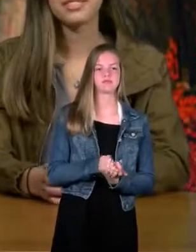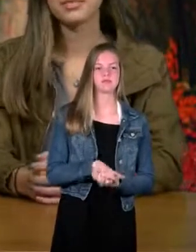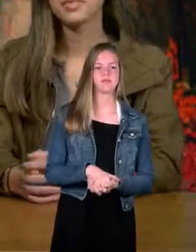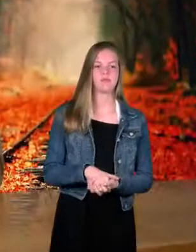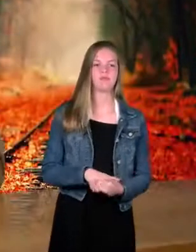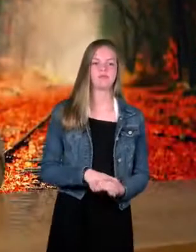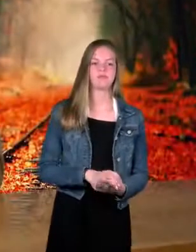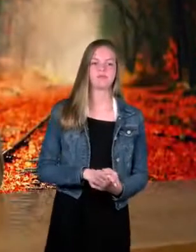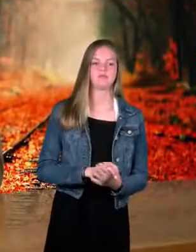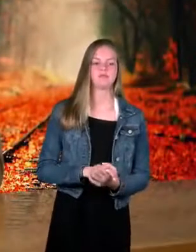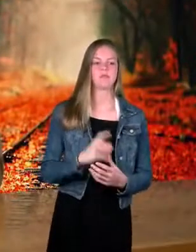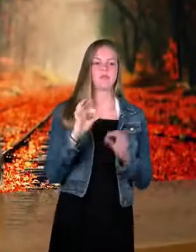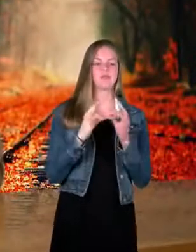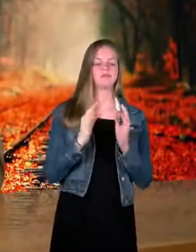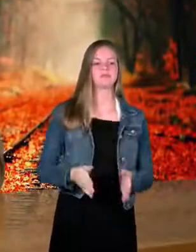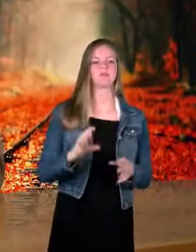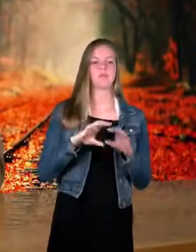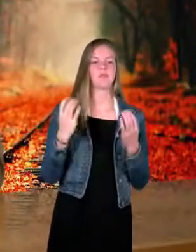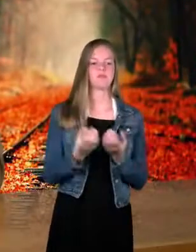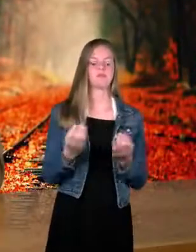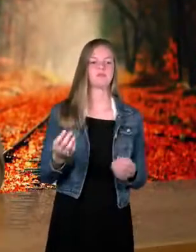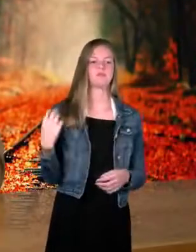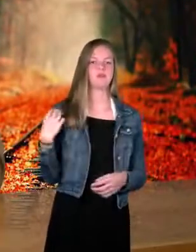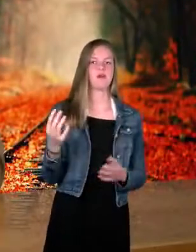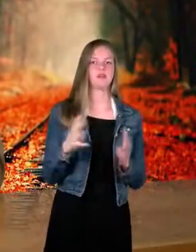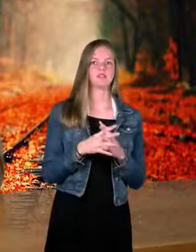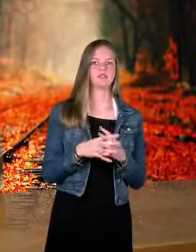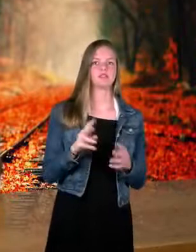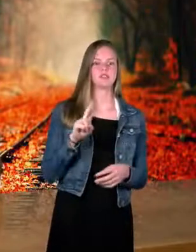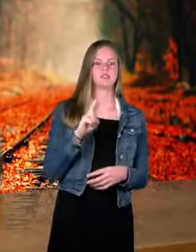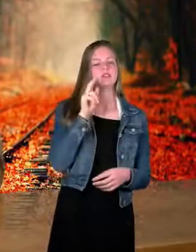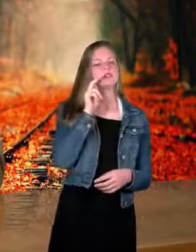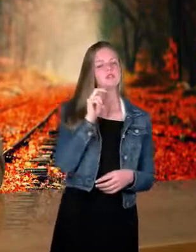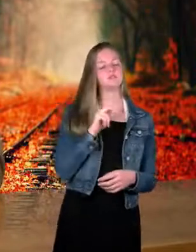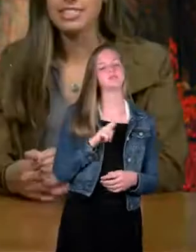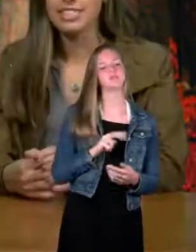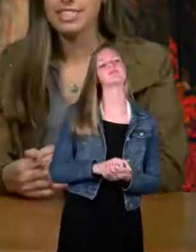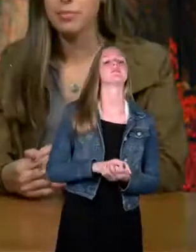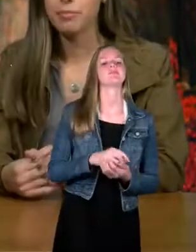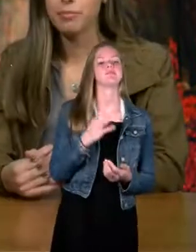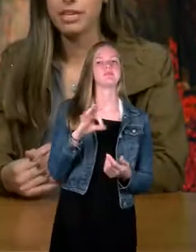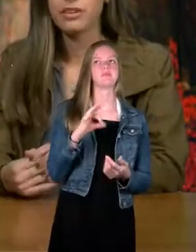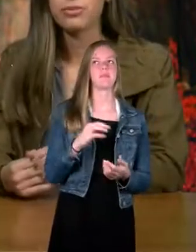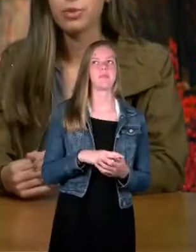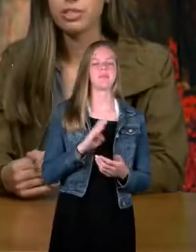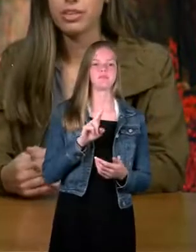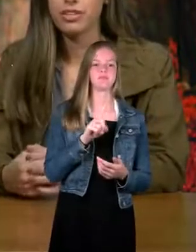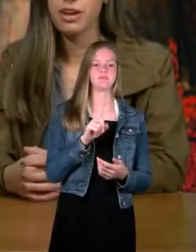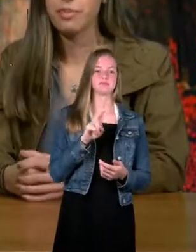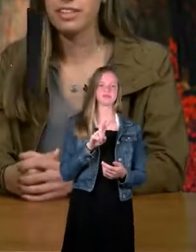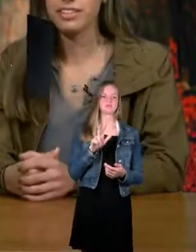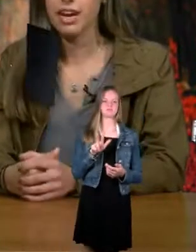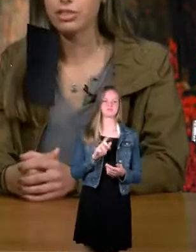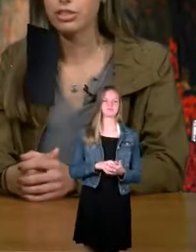Moses. The Interpreters Club will meet with Mrs. Venata tomorrow, Thursday, October 19th, in